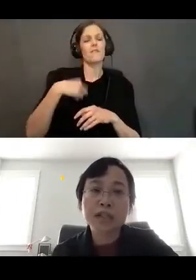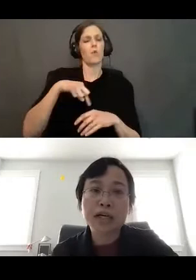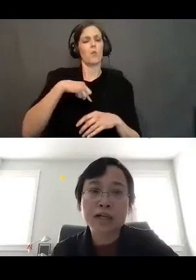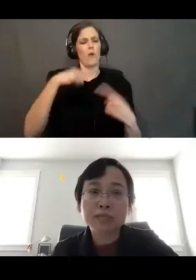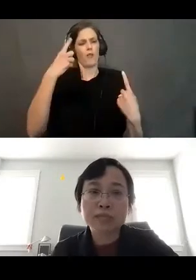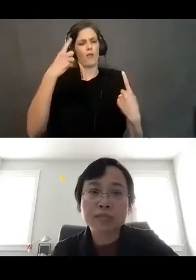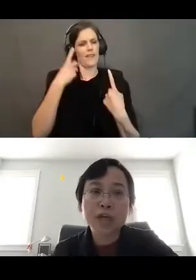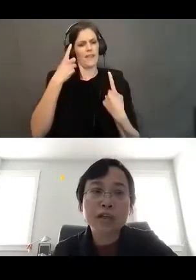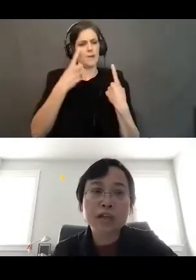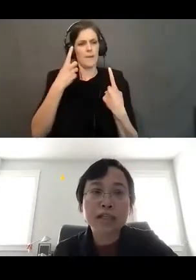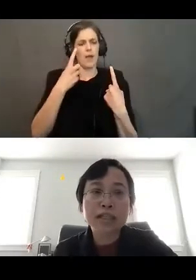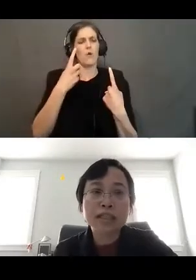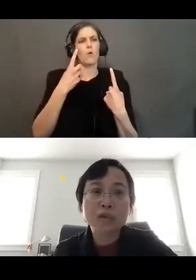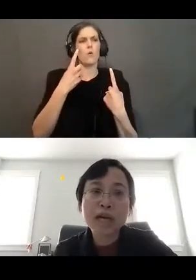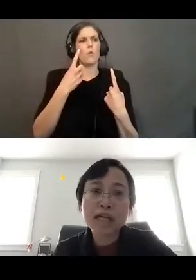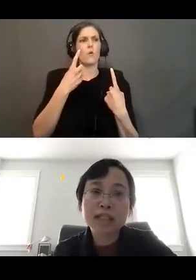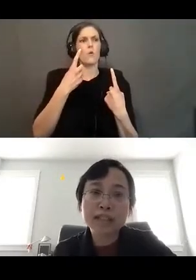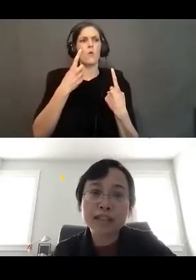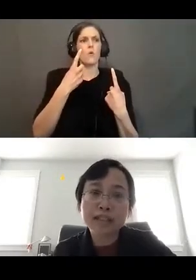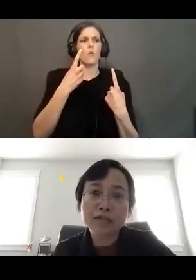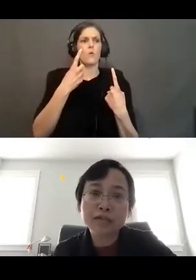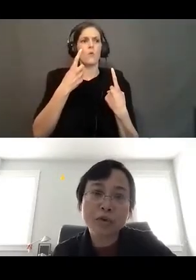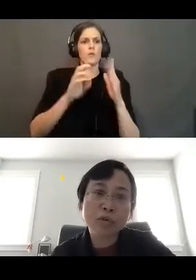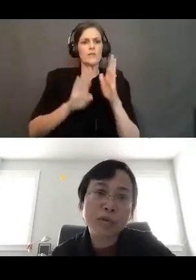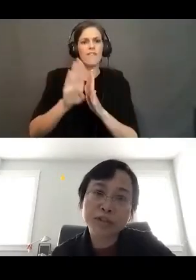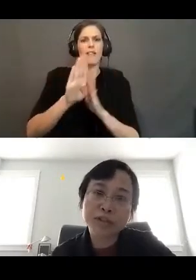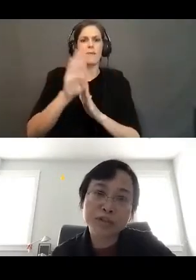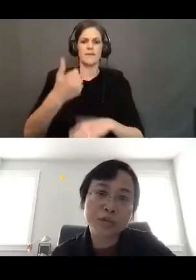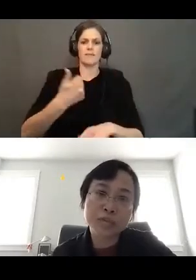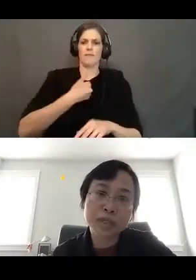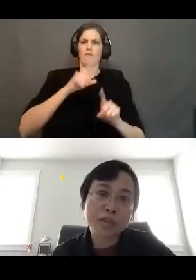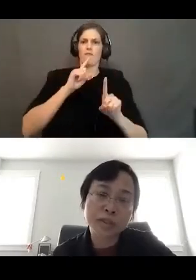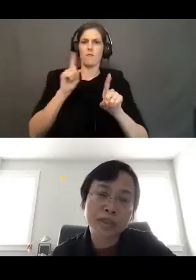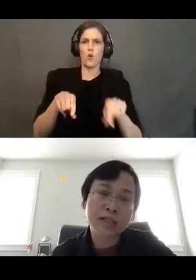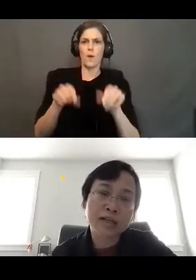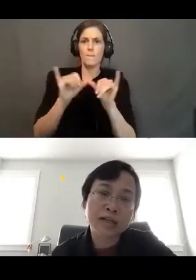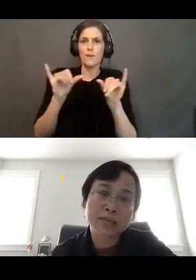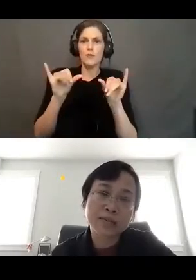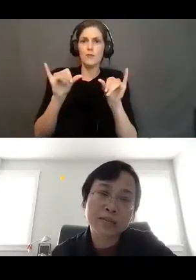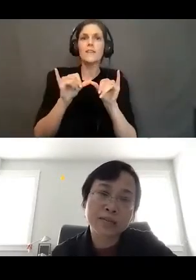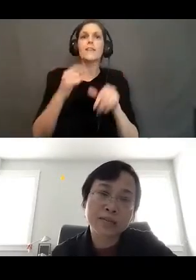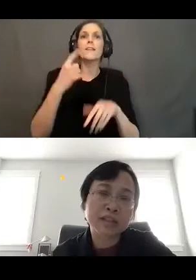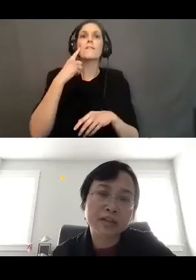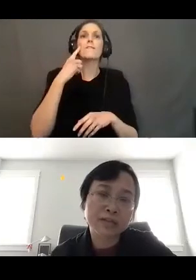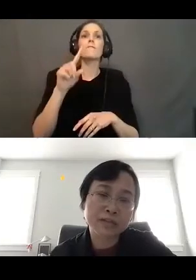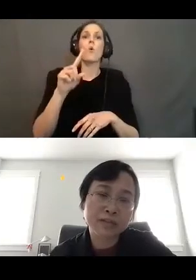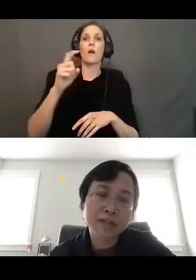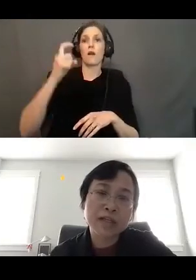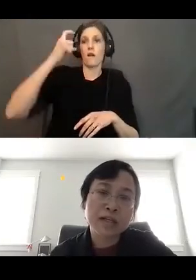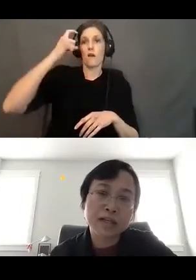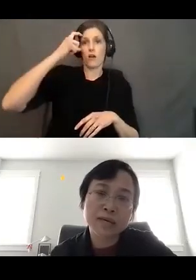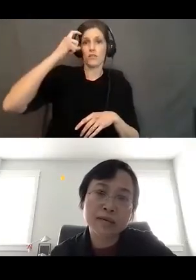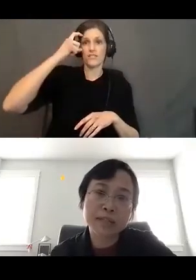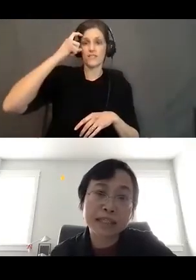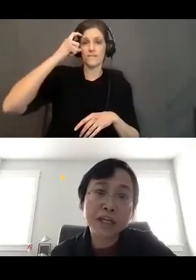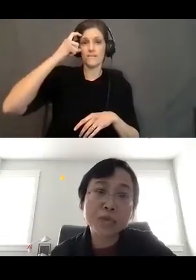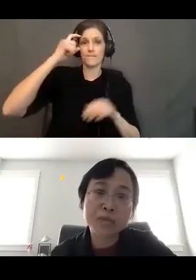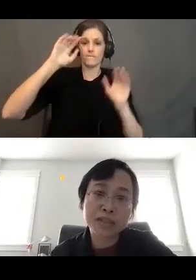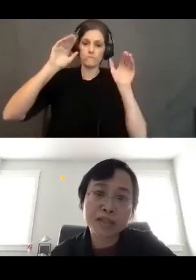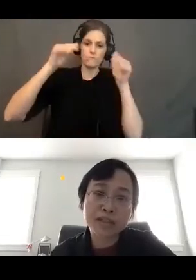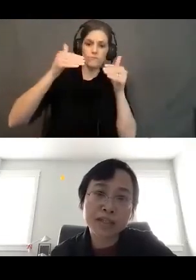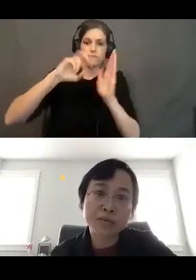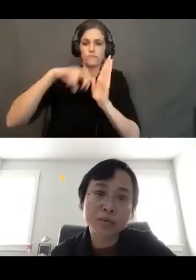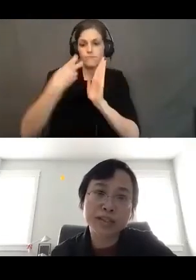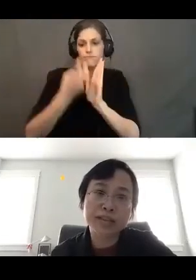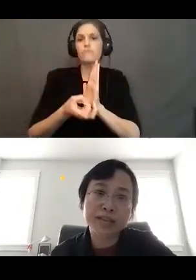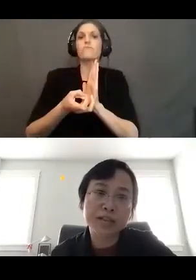about start constructing self-reported measures for measuring cognitive engagement,